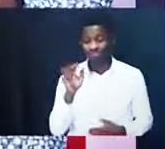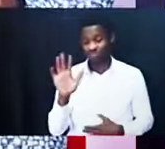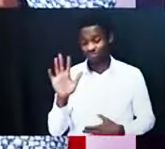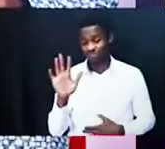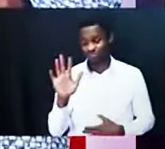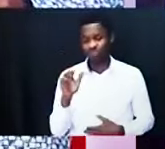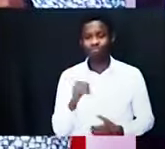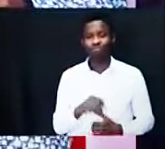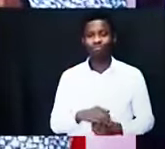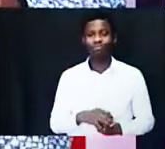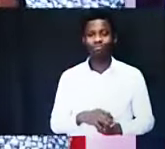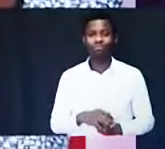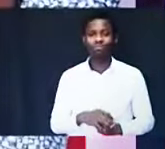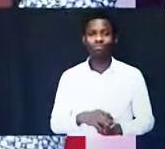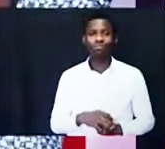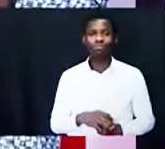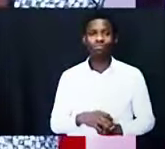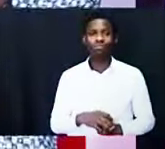Yikiremu.